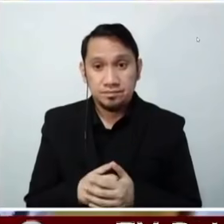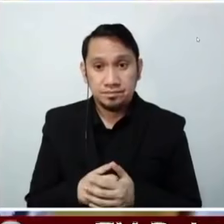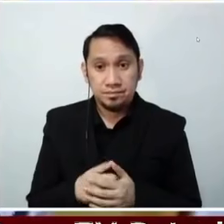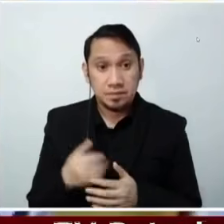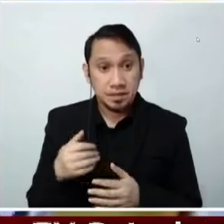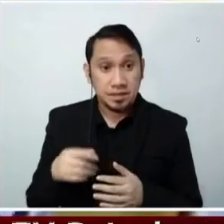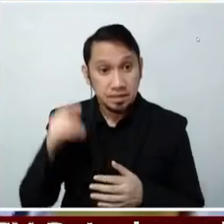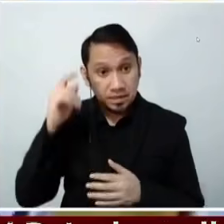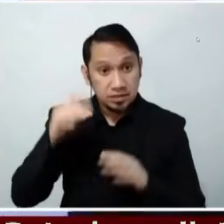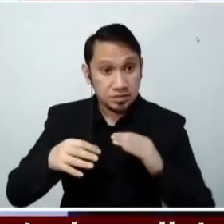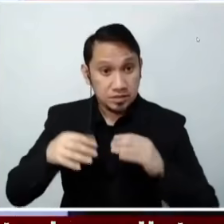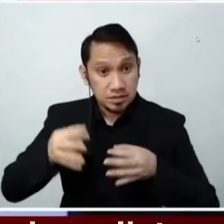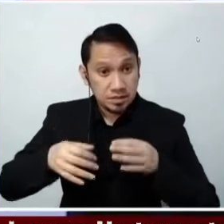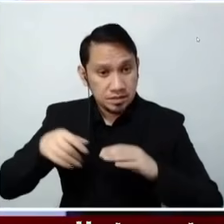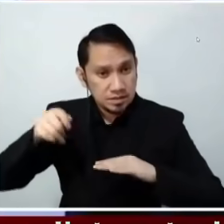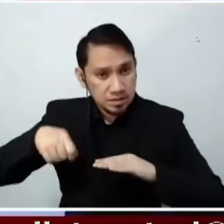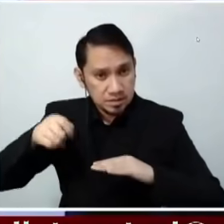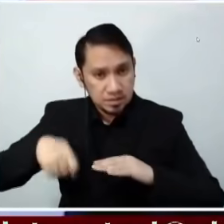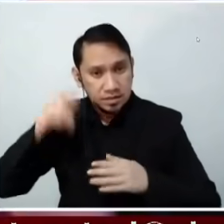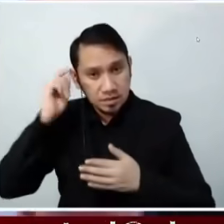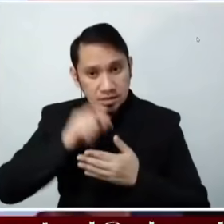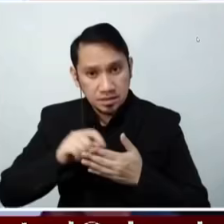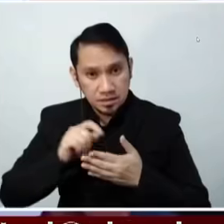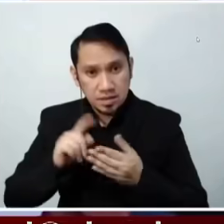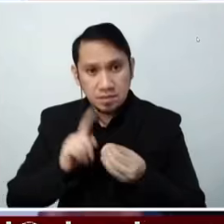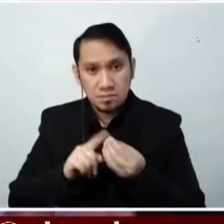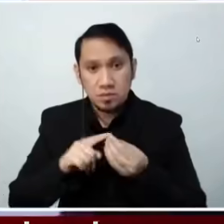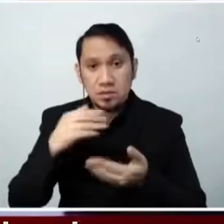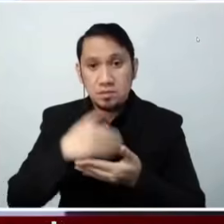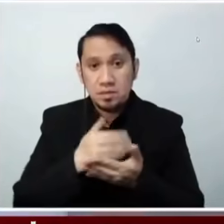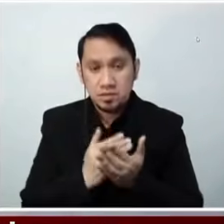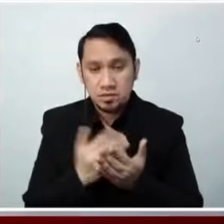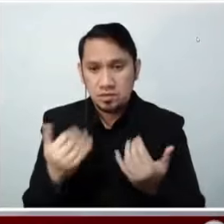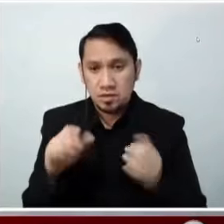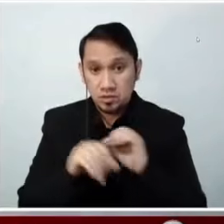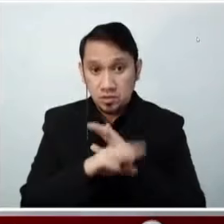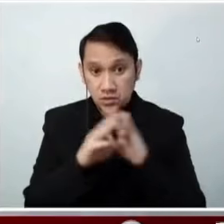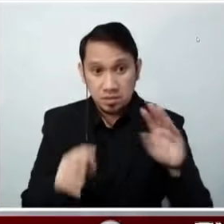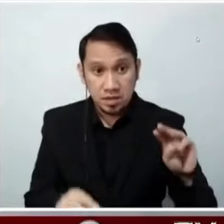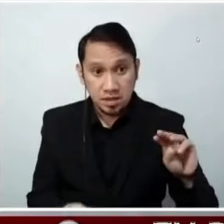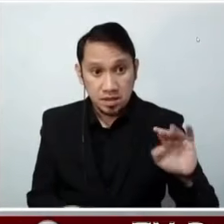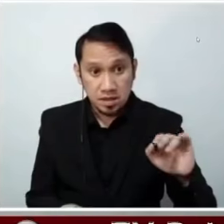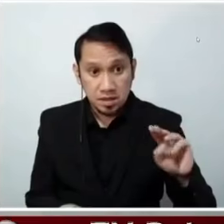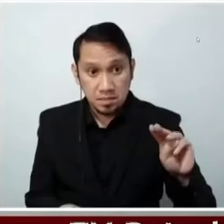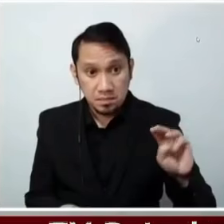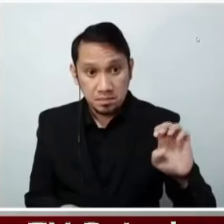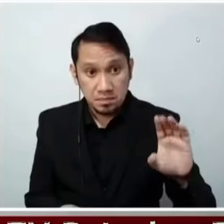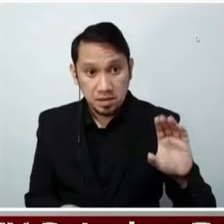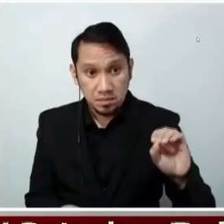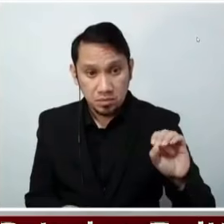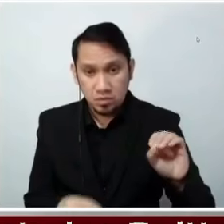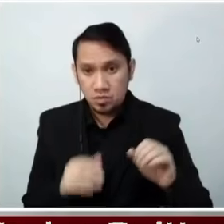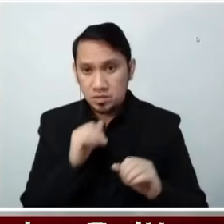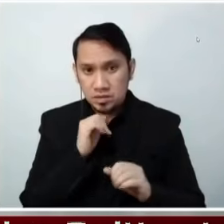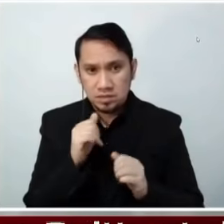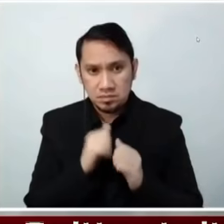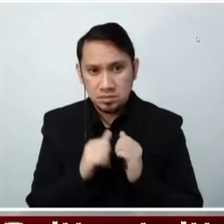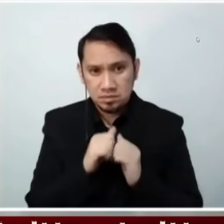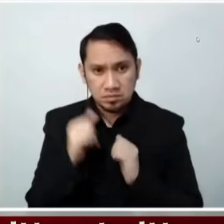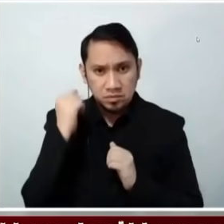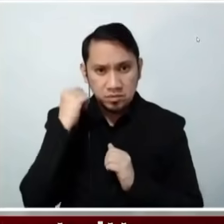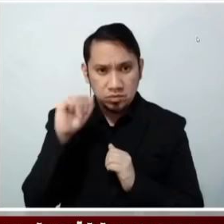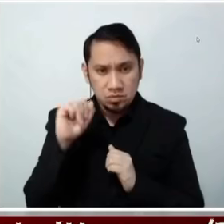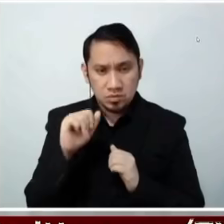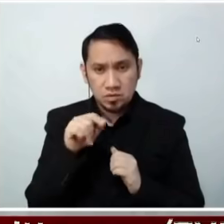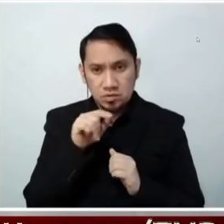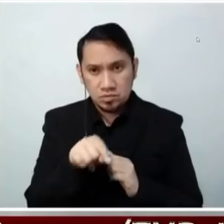Guevara sa budget deliberation sa Senado, nilinaw nito na ang memo ni Pangulong Duterte ay hindi upang suwayin ang kapangyarihan ng mataas